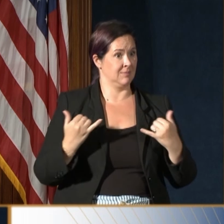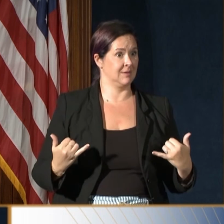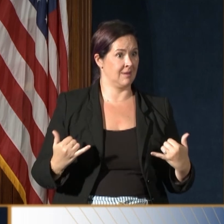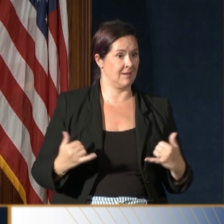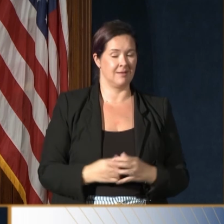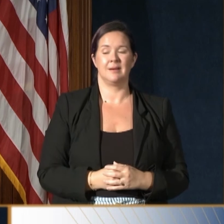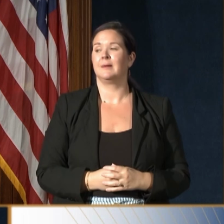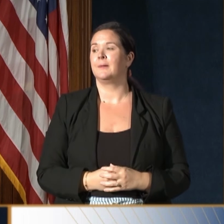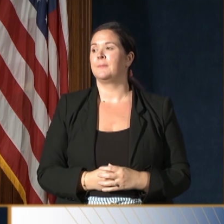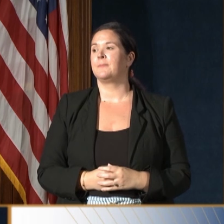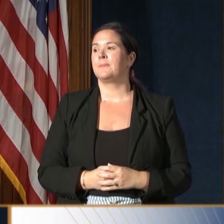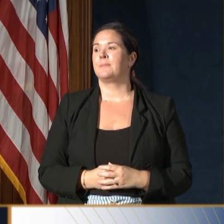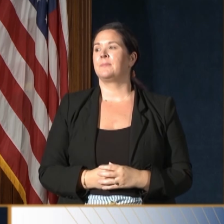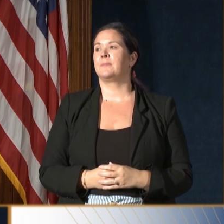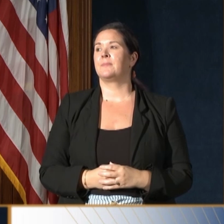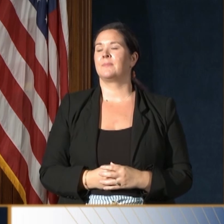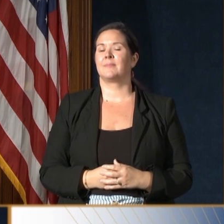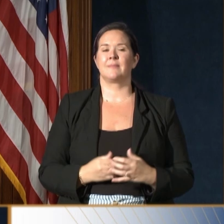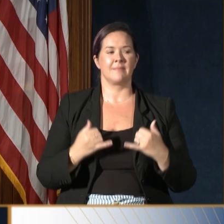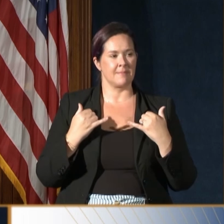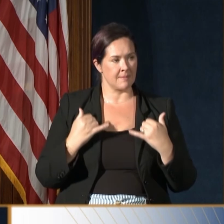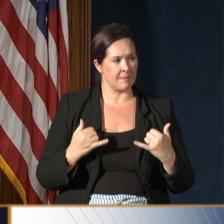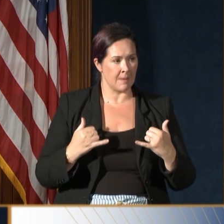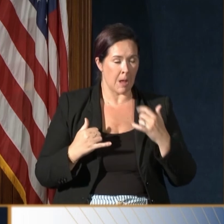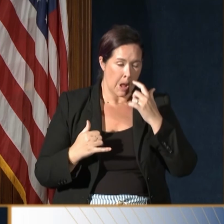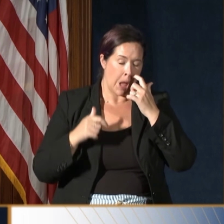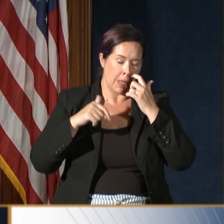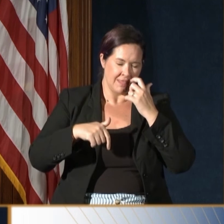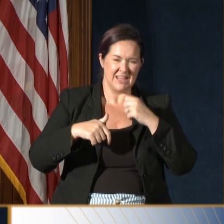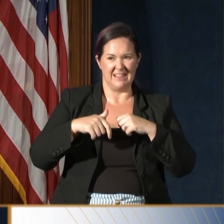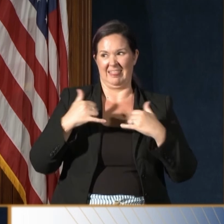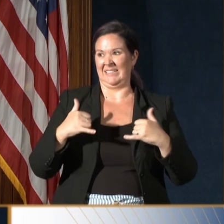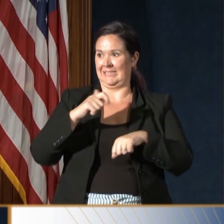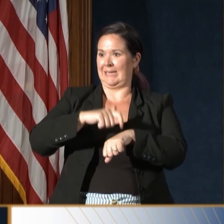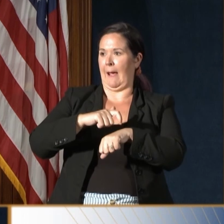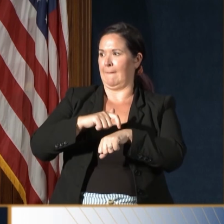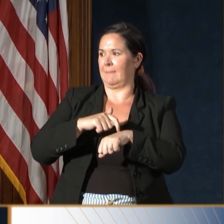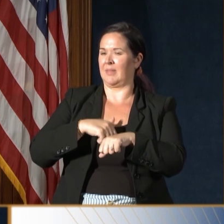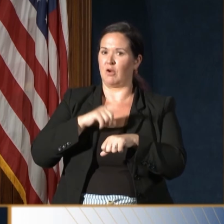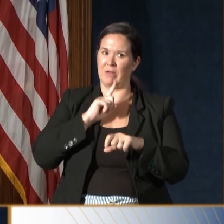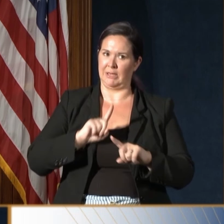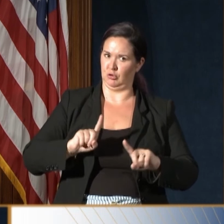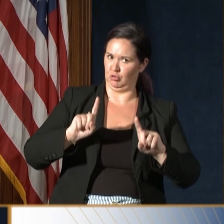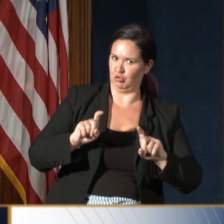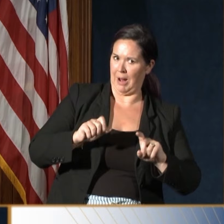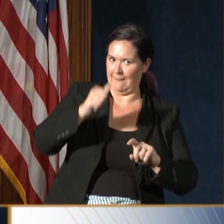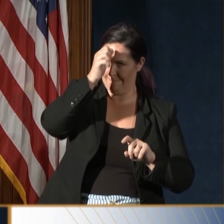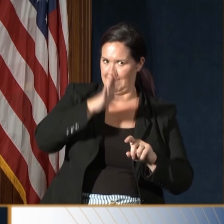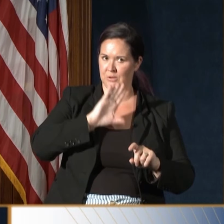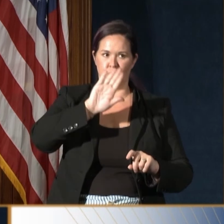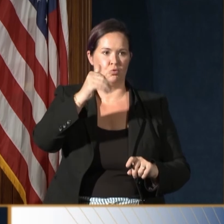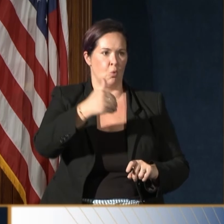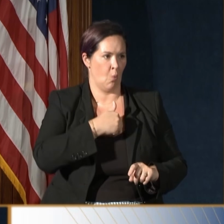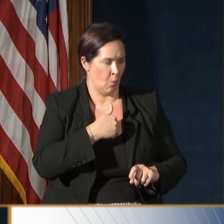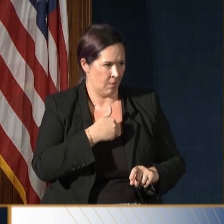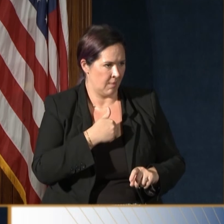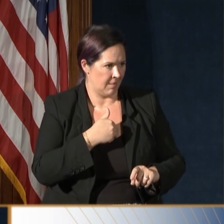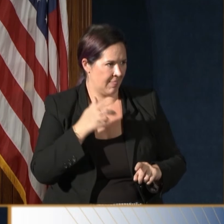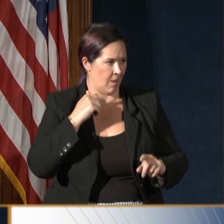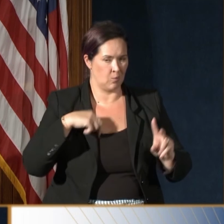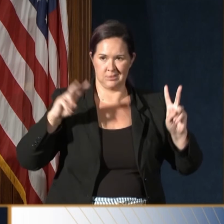These are the times that try men's souls. That's what Thomas Paine said. Today he would have said, these are the times